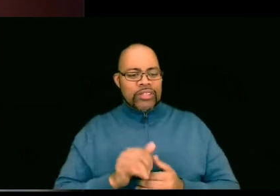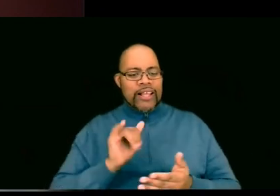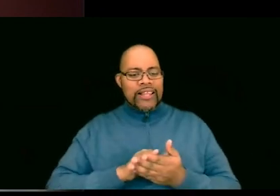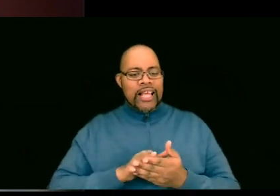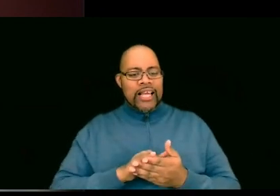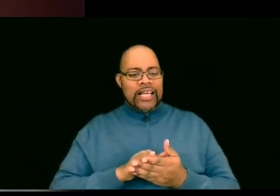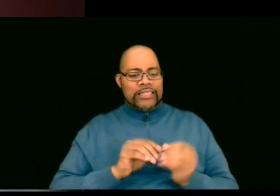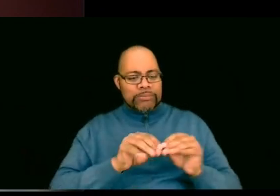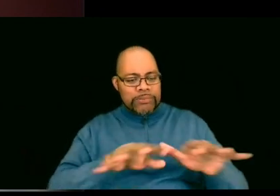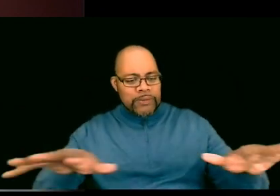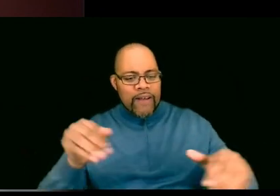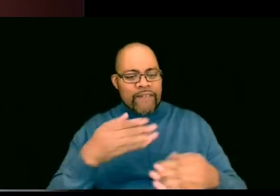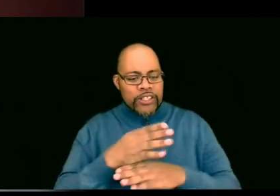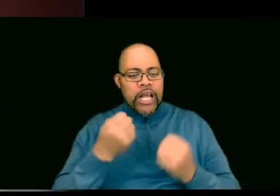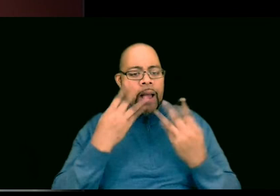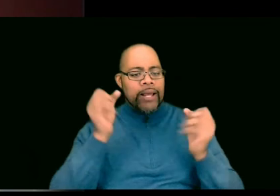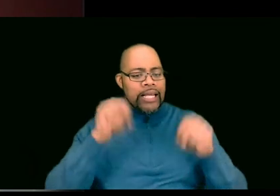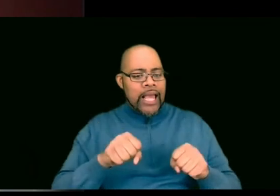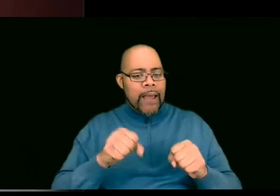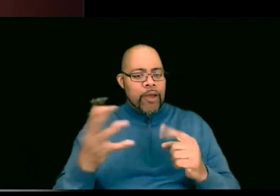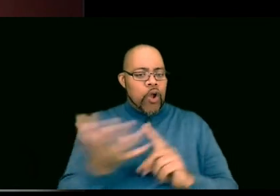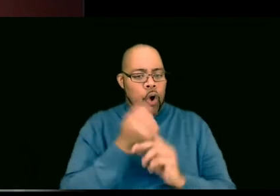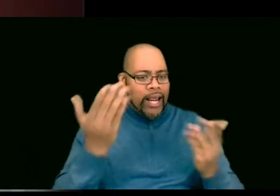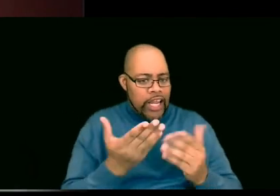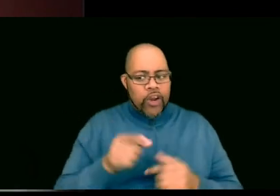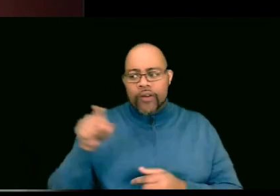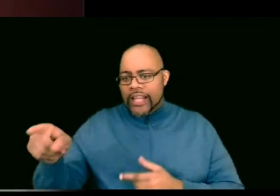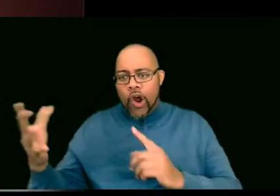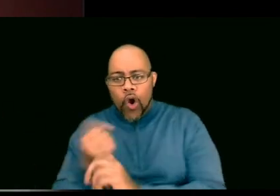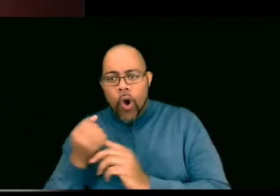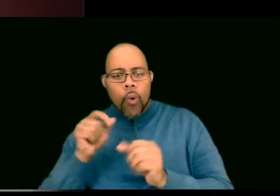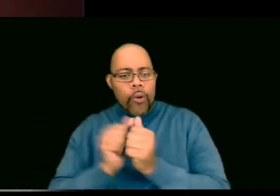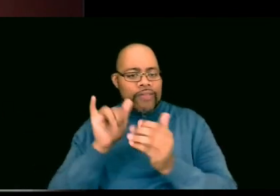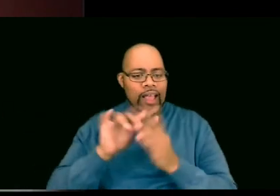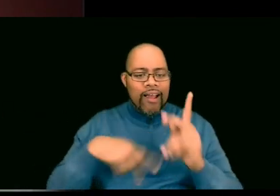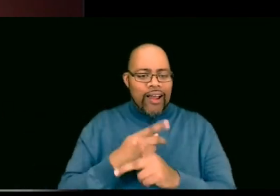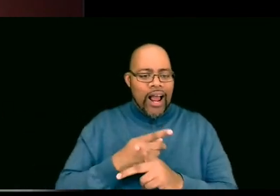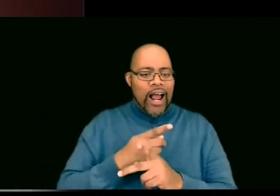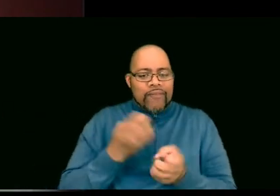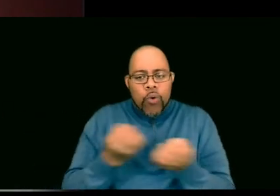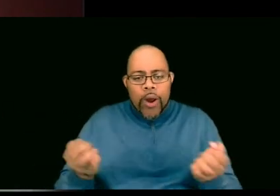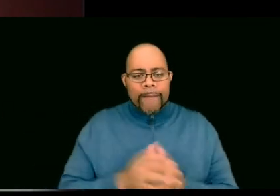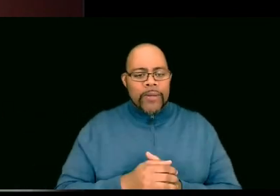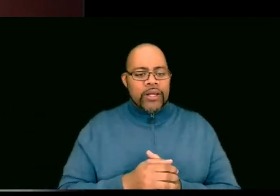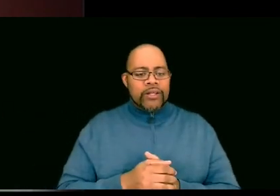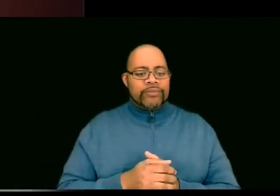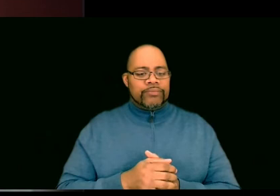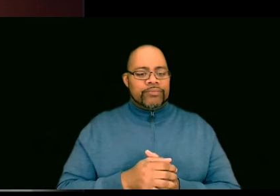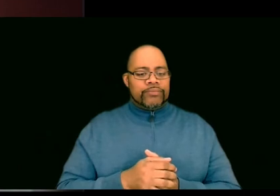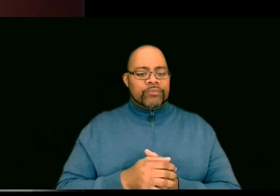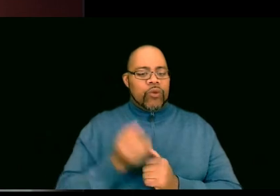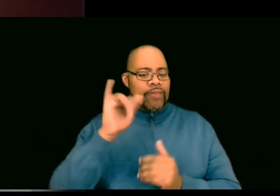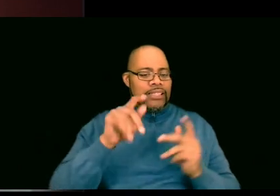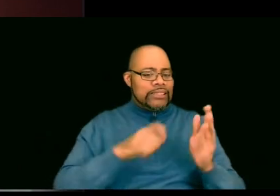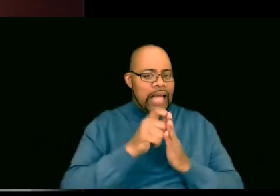the dispensation of fish, how many can be caught here and there with this kind of equipment or